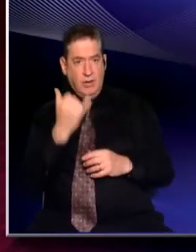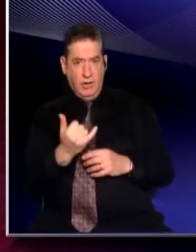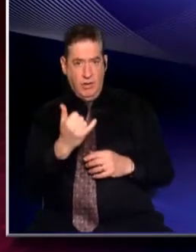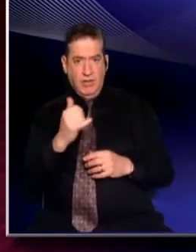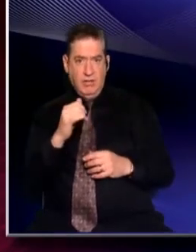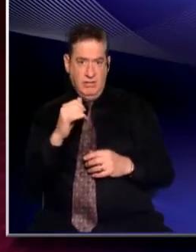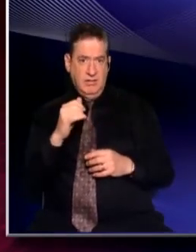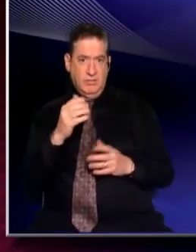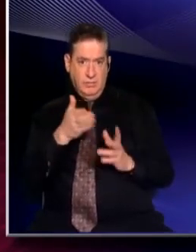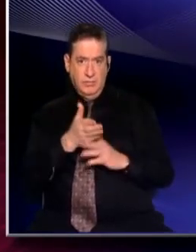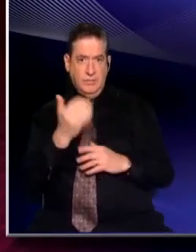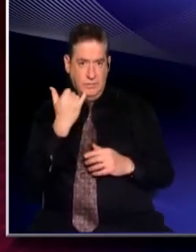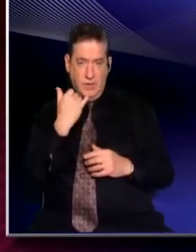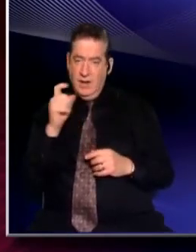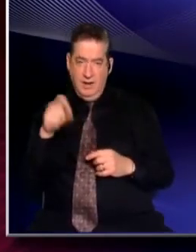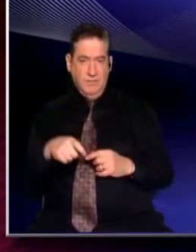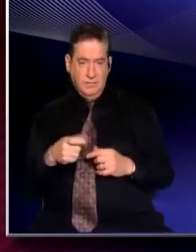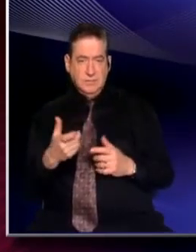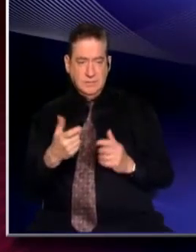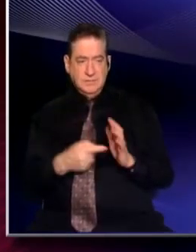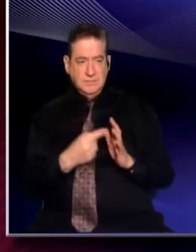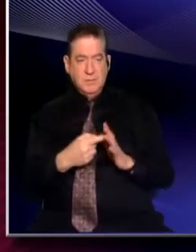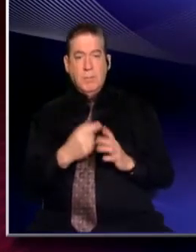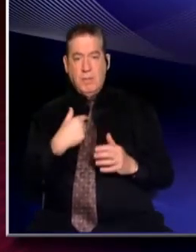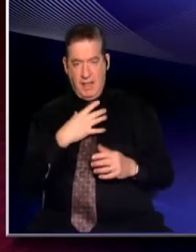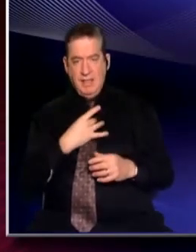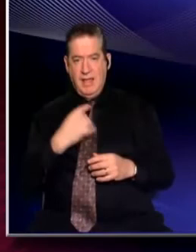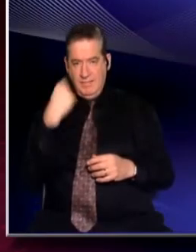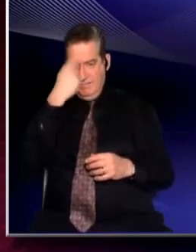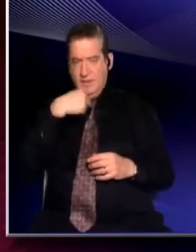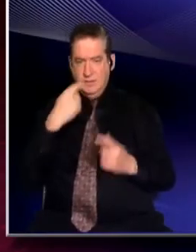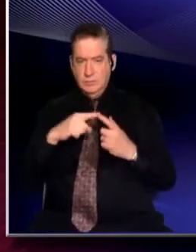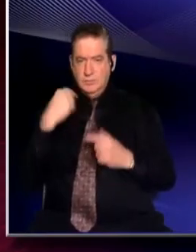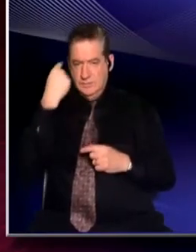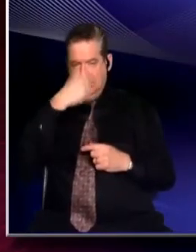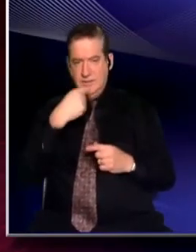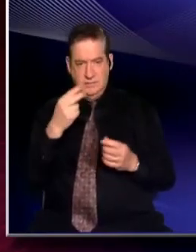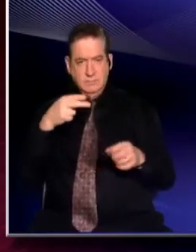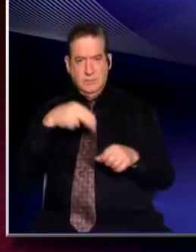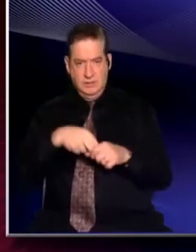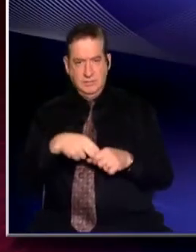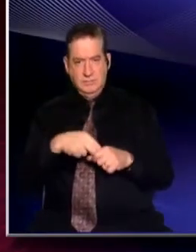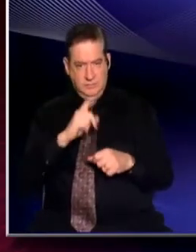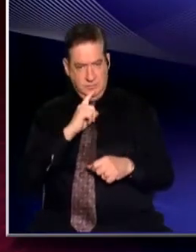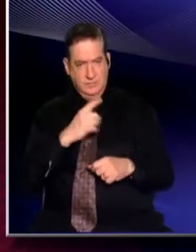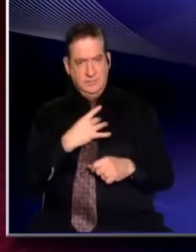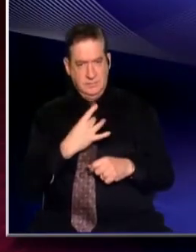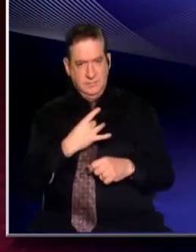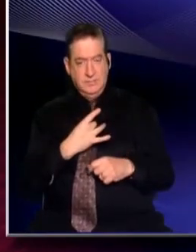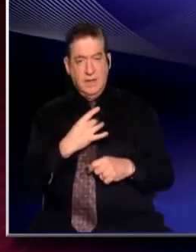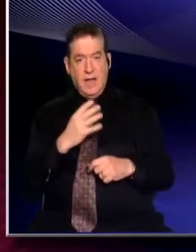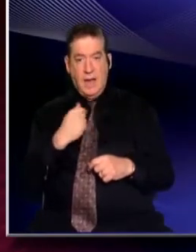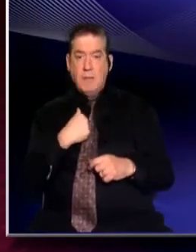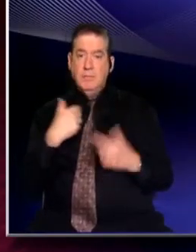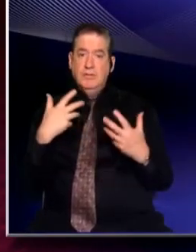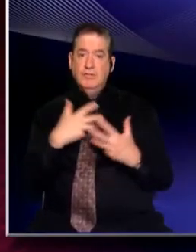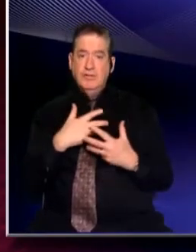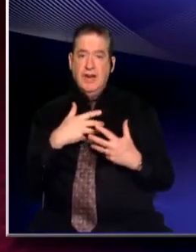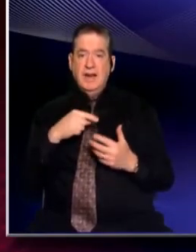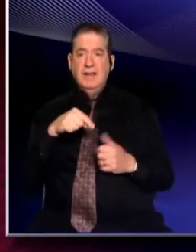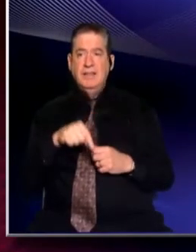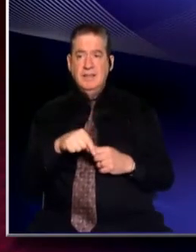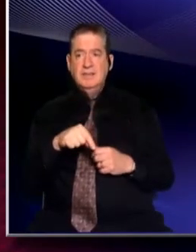certainly have, but I really like the face-to-face participation, and I'm afraid that this